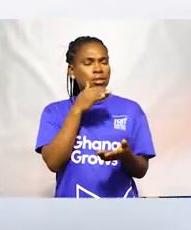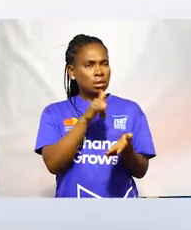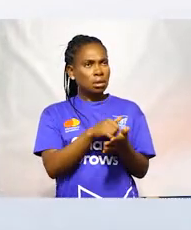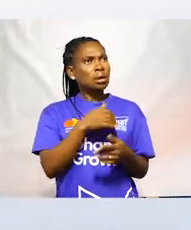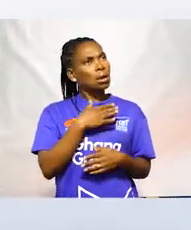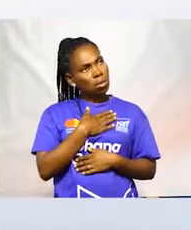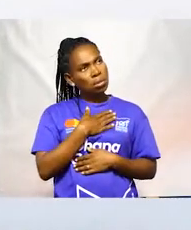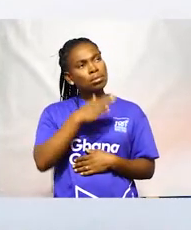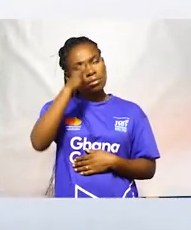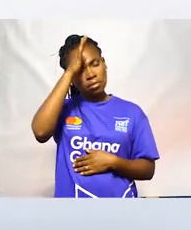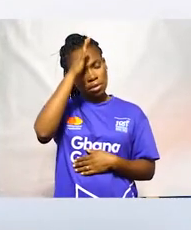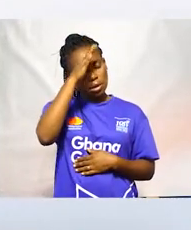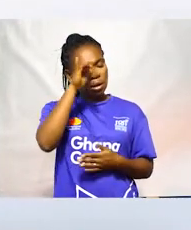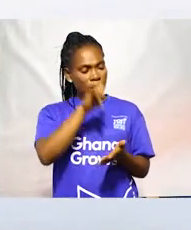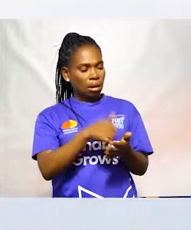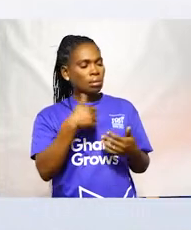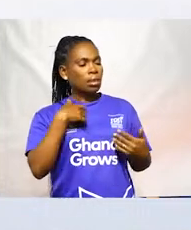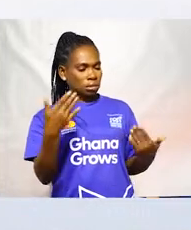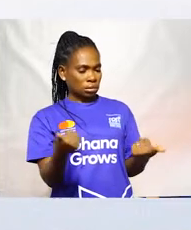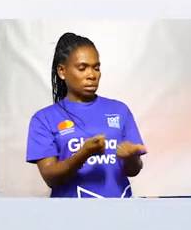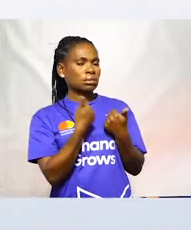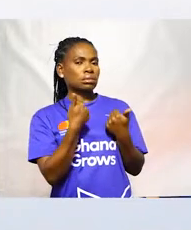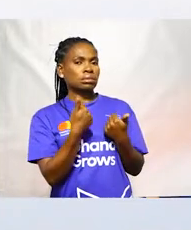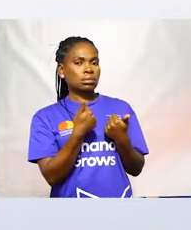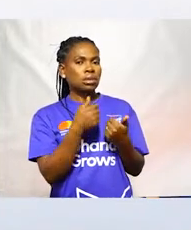Papa, this is what I'm going through.